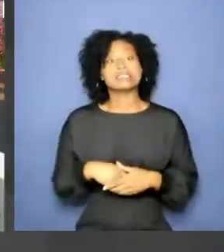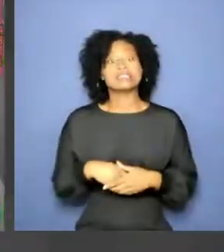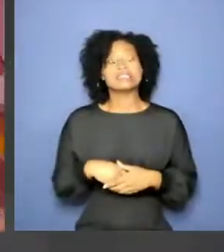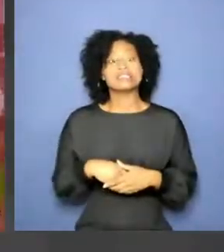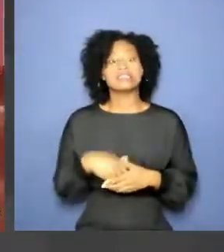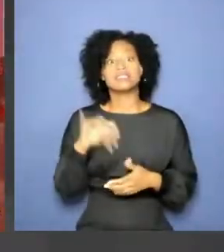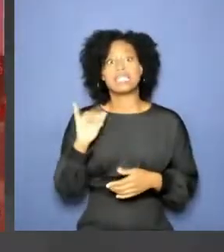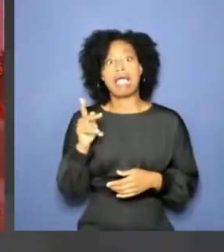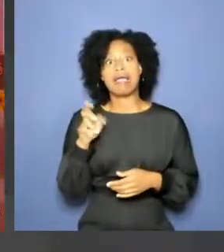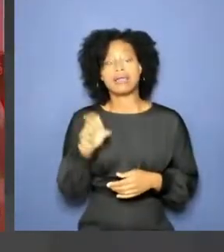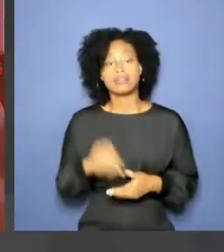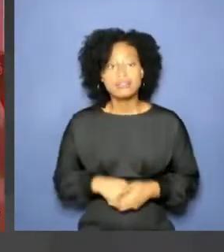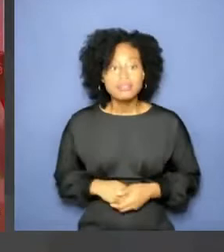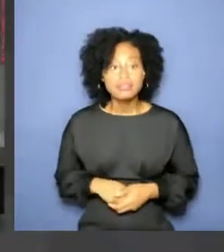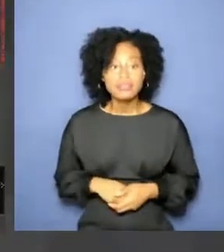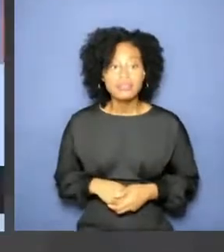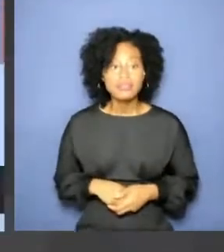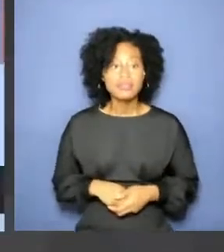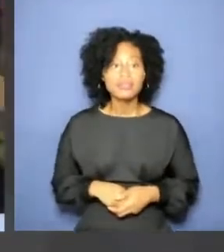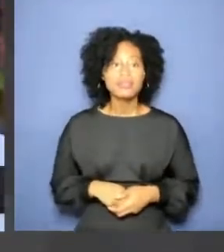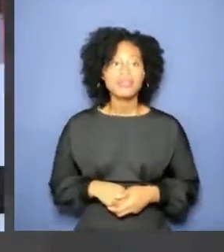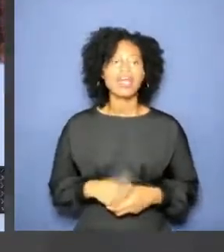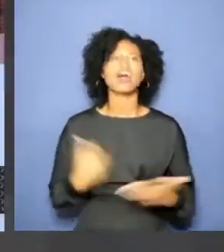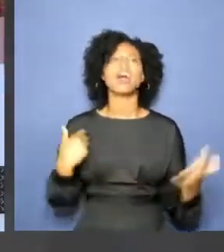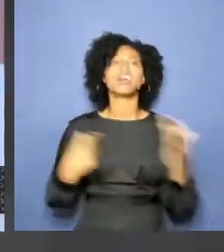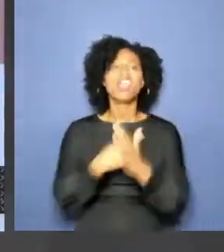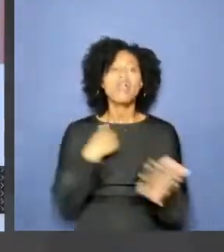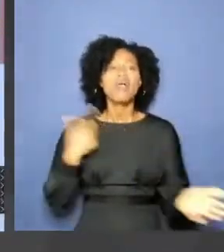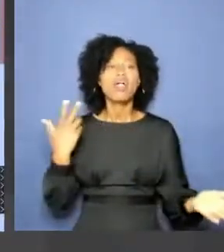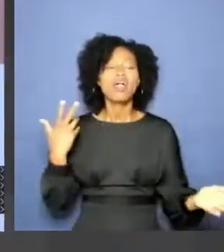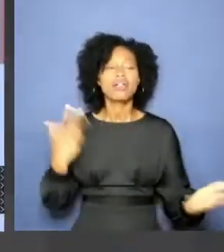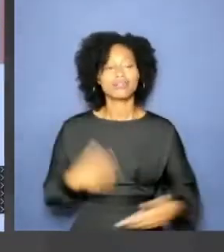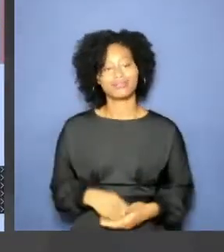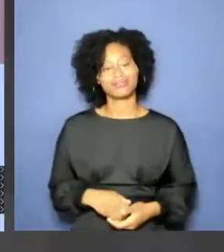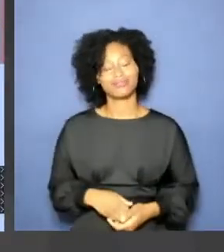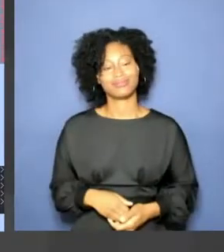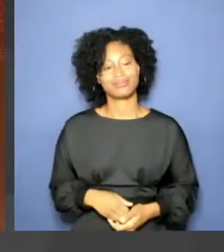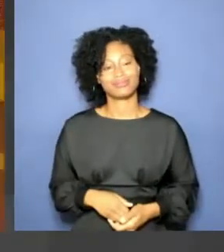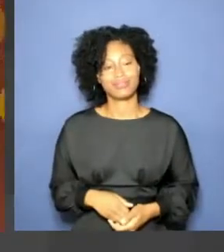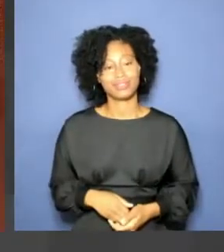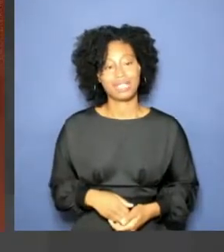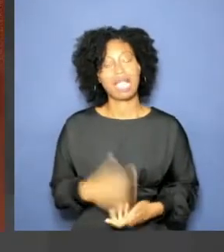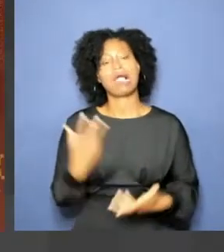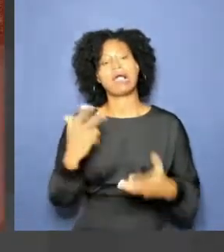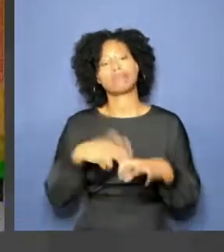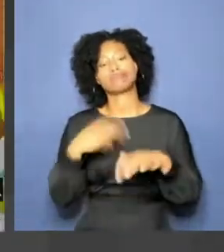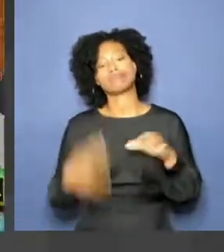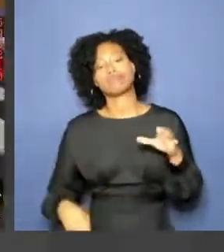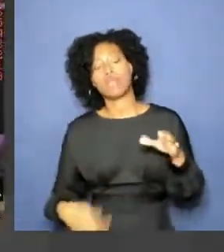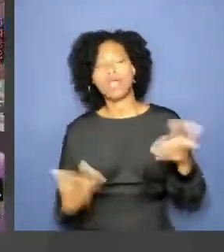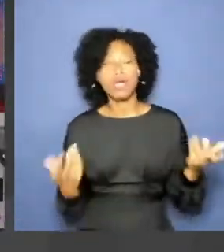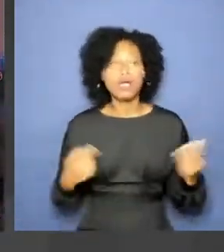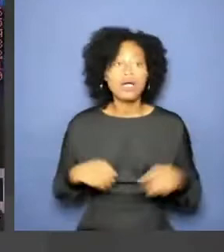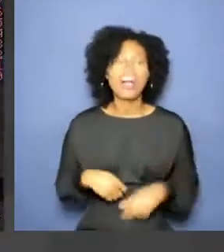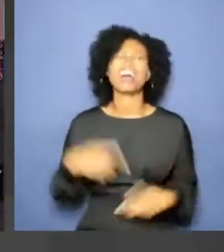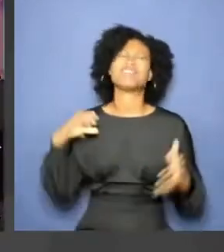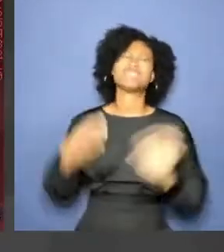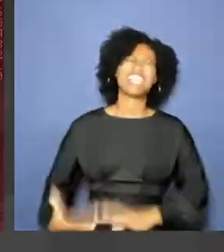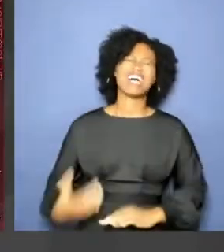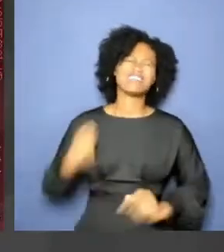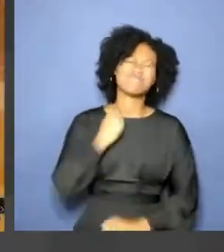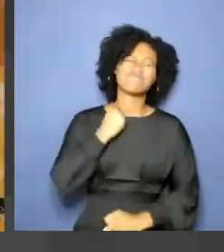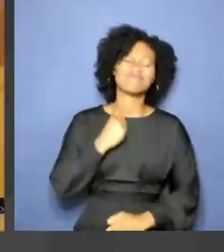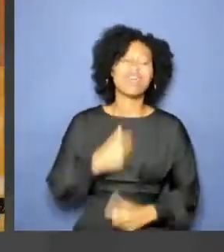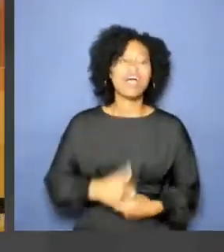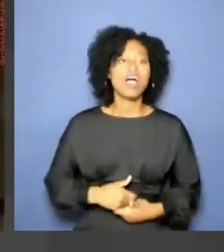had you. to- One got bits up. I got killed. Run running. No, I've gone off. Same. Scott, I died. Oh no! Oh, I got.